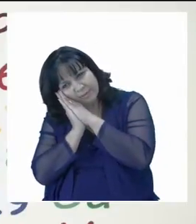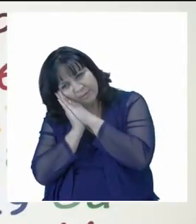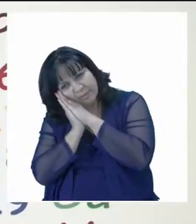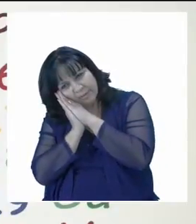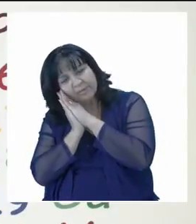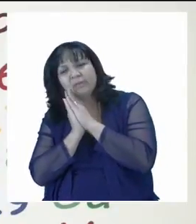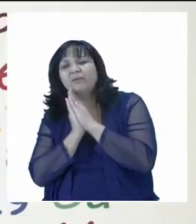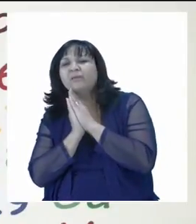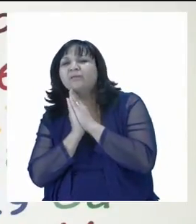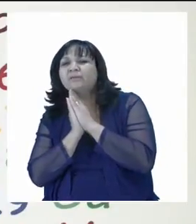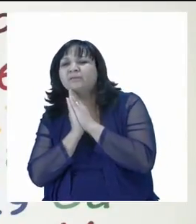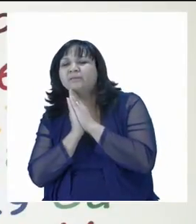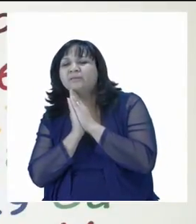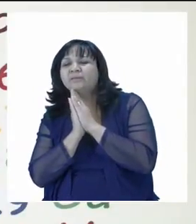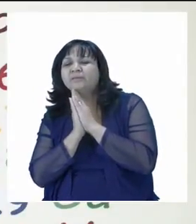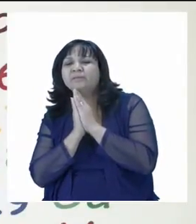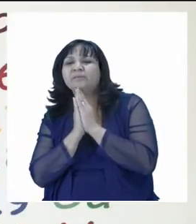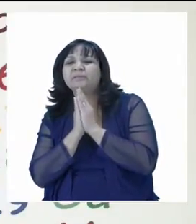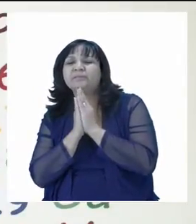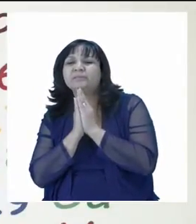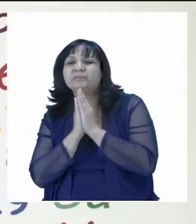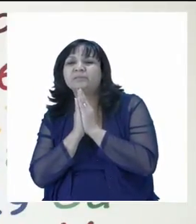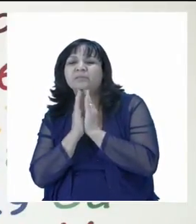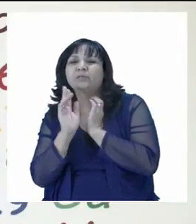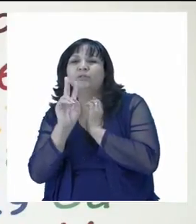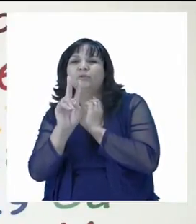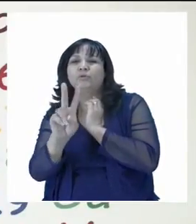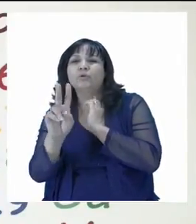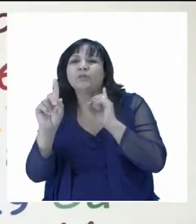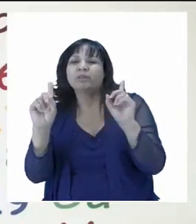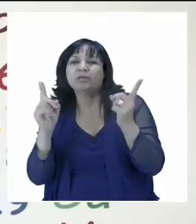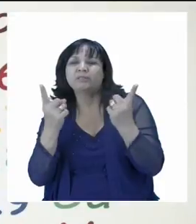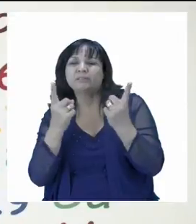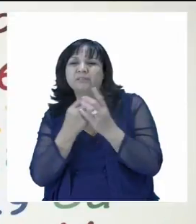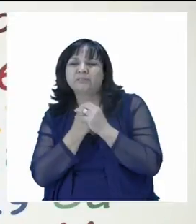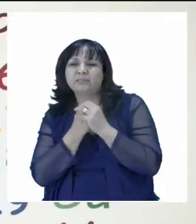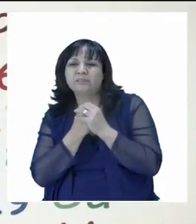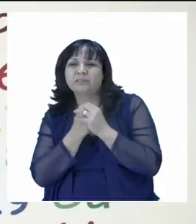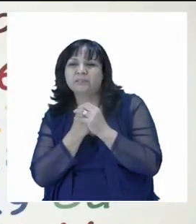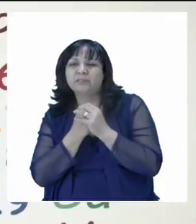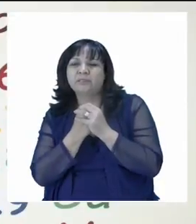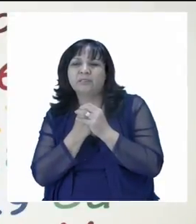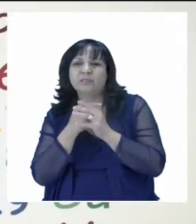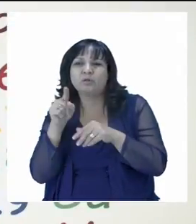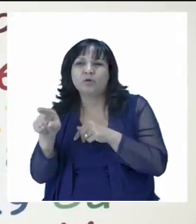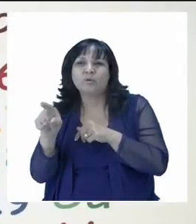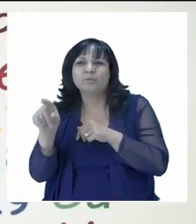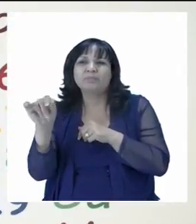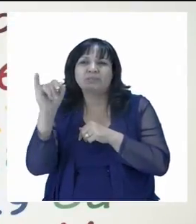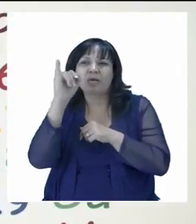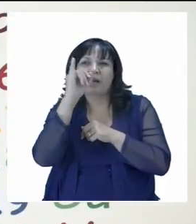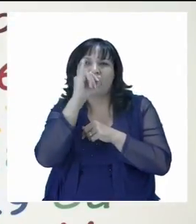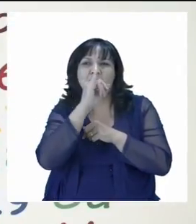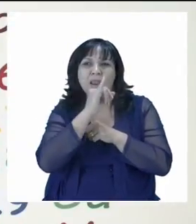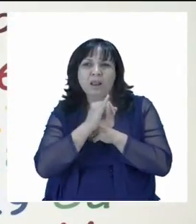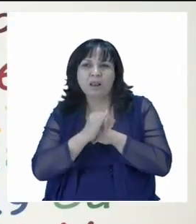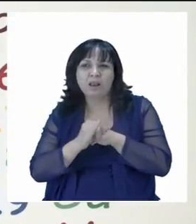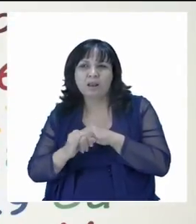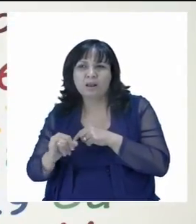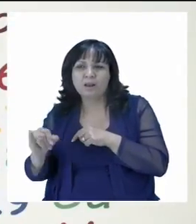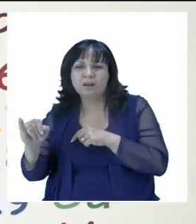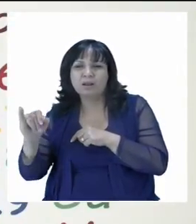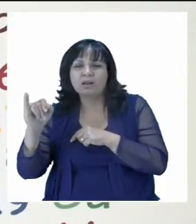actually, you are going to use 2 things. You are either going to circle or